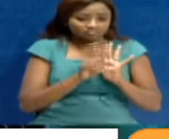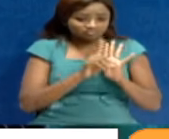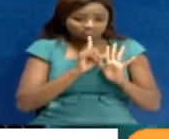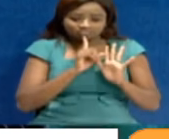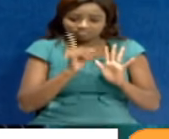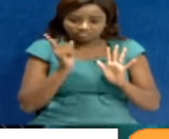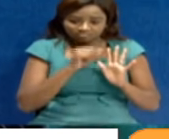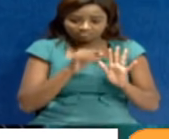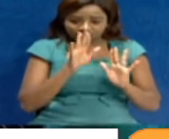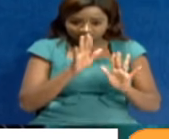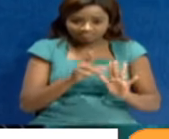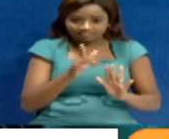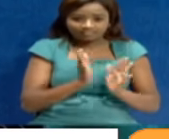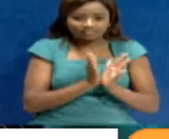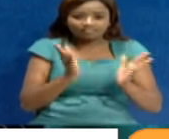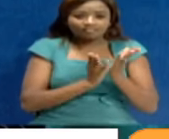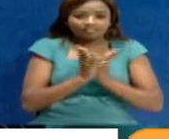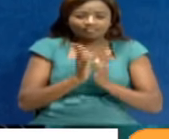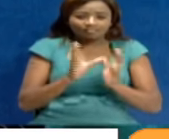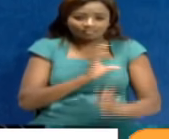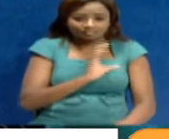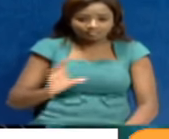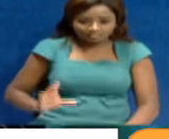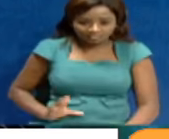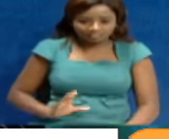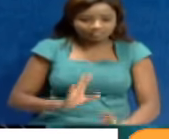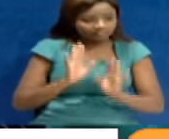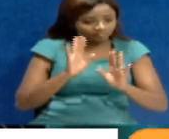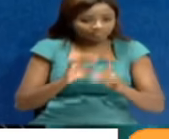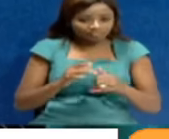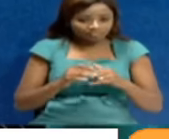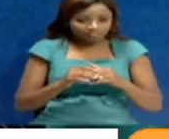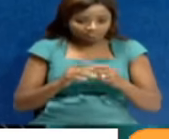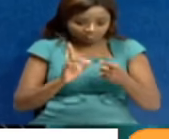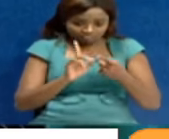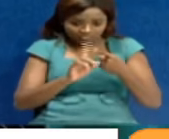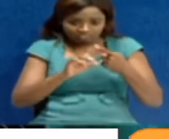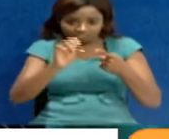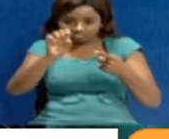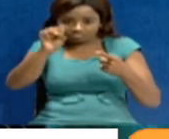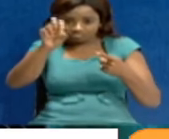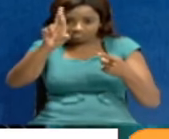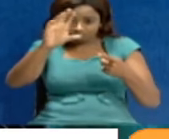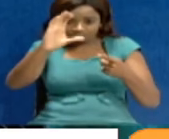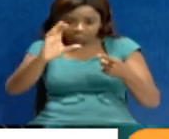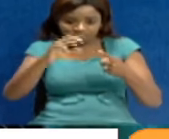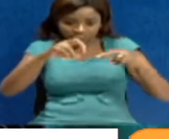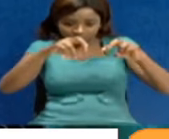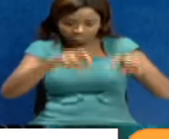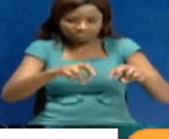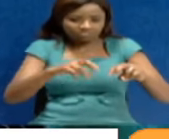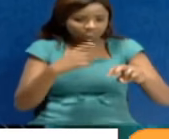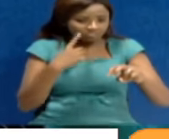that the Public Service Commission ought to have invited the Salaries and Remuneration Commission to